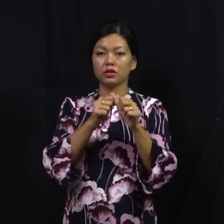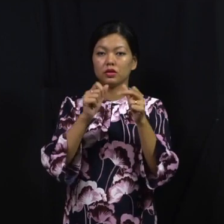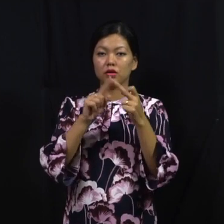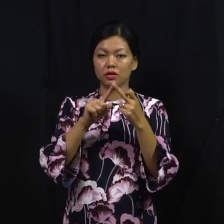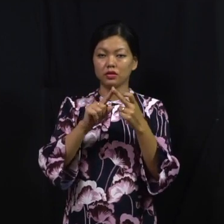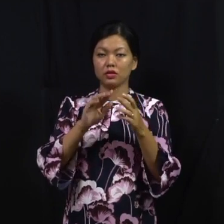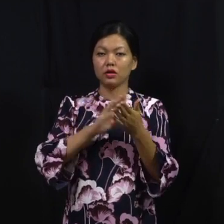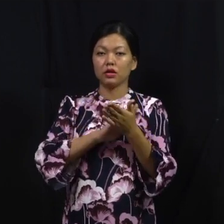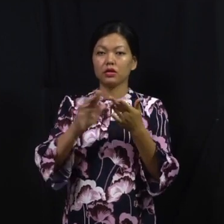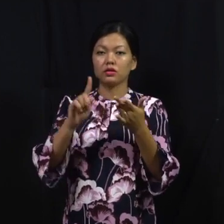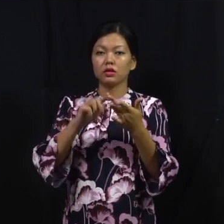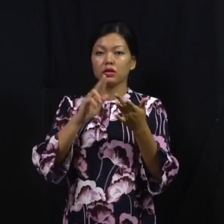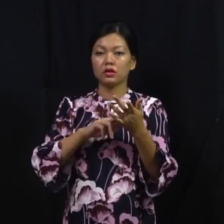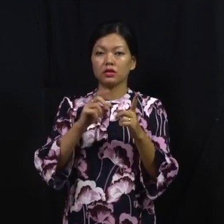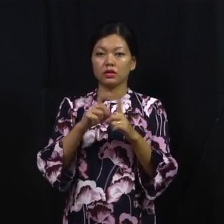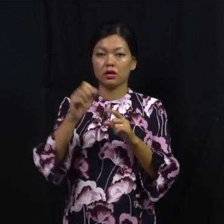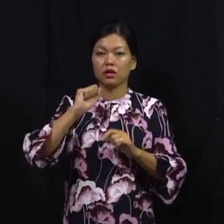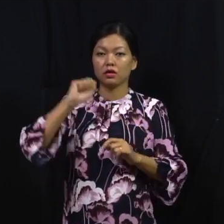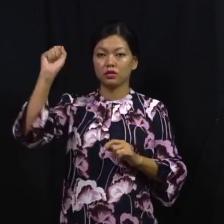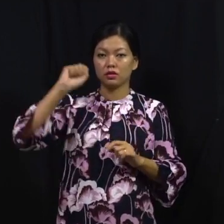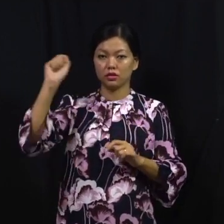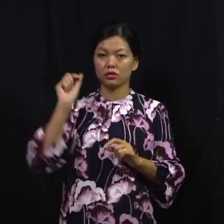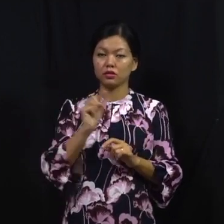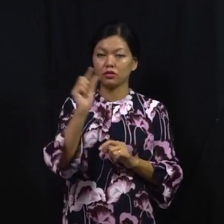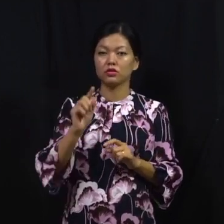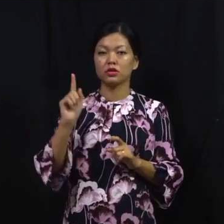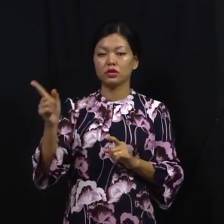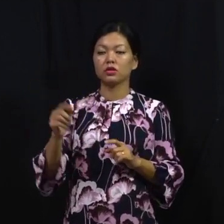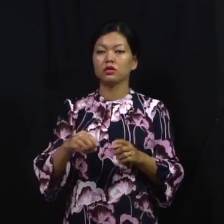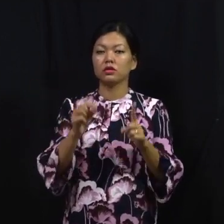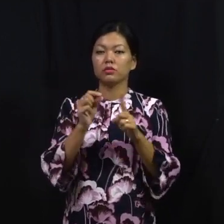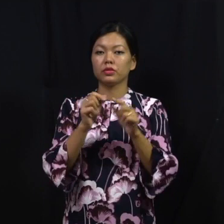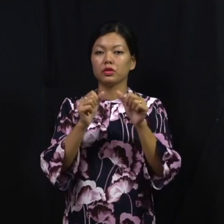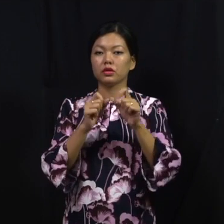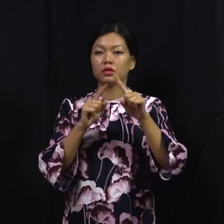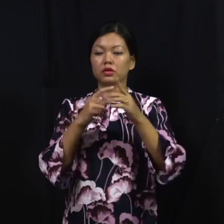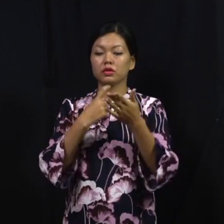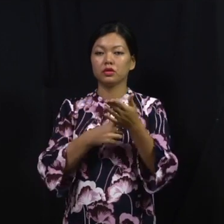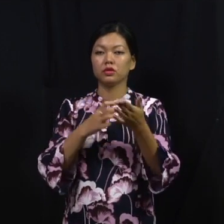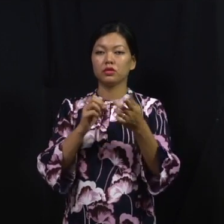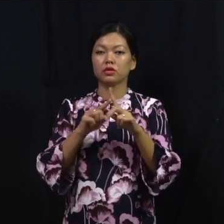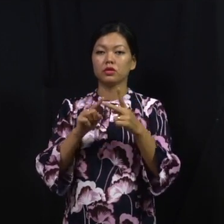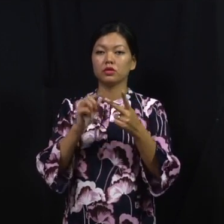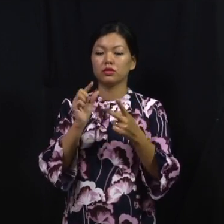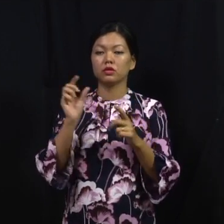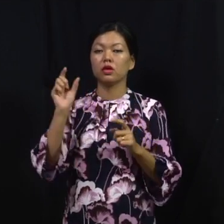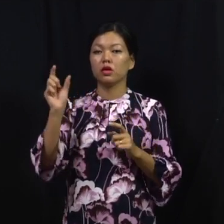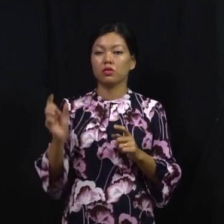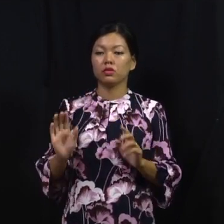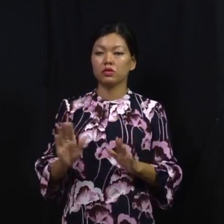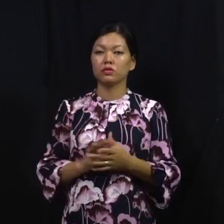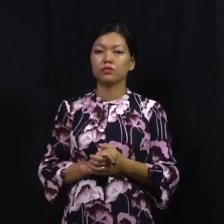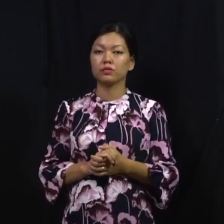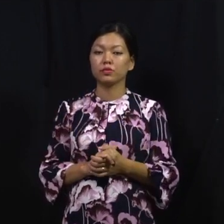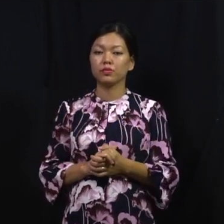Three terms having three different meanings: nation, nationality, and nationalism. Okay, to have a better